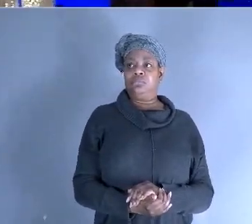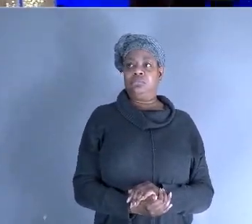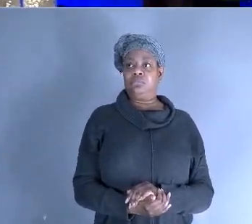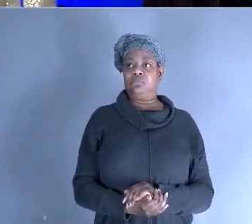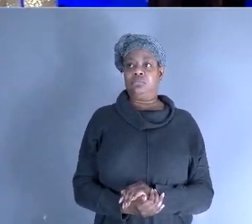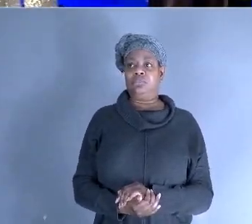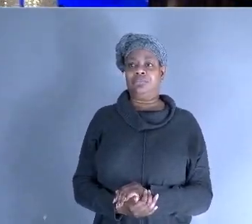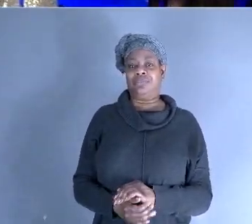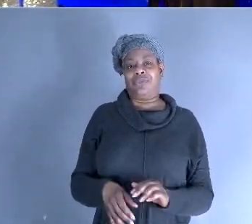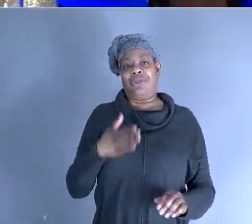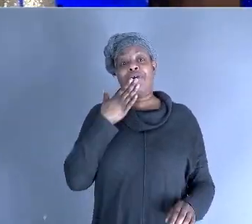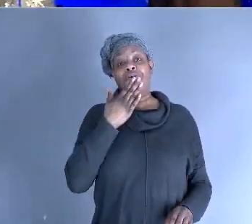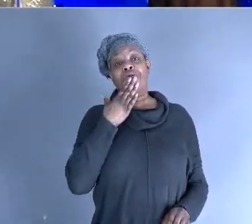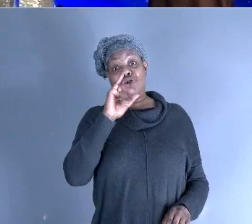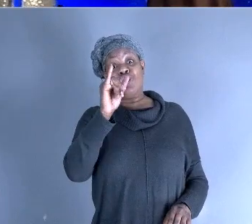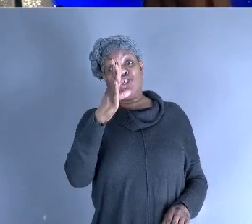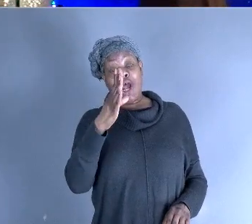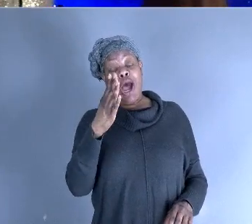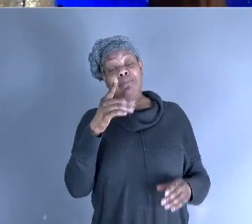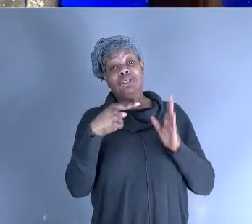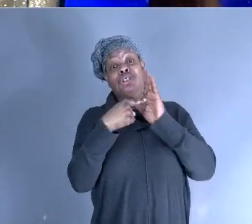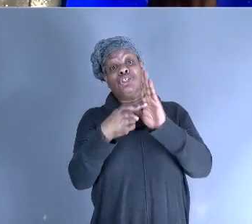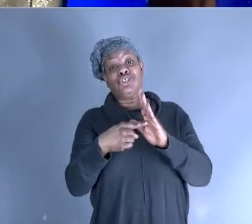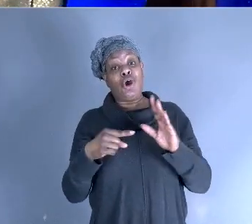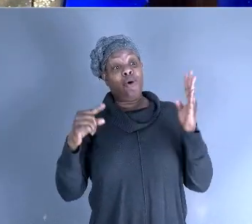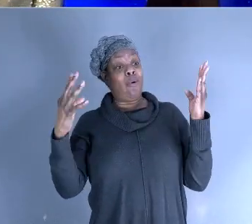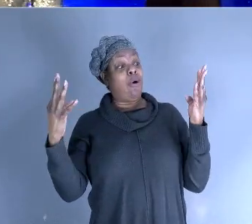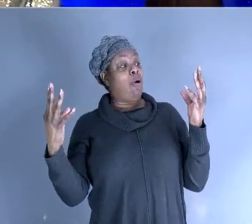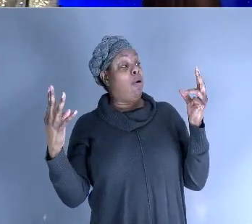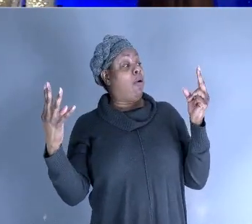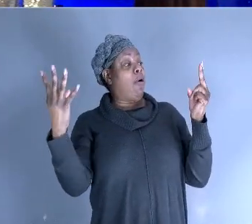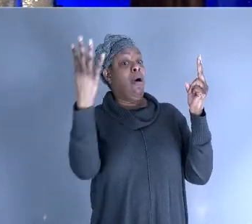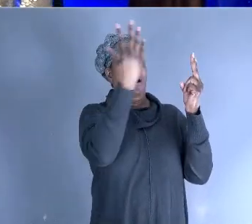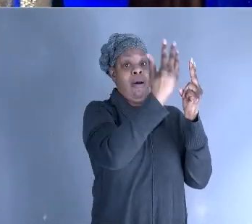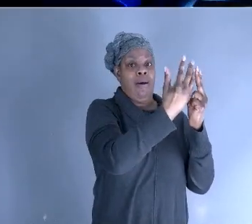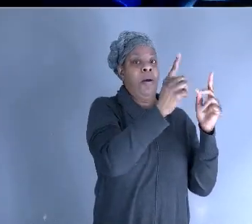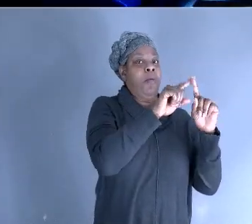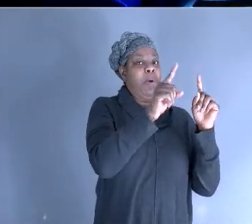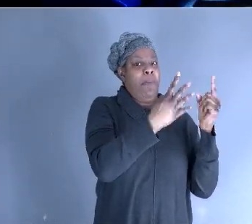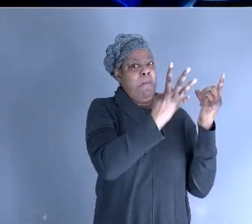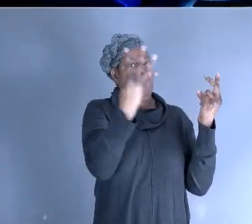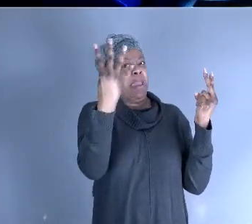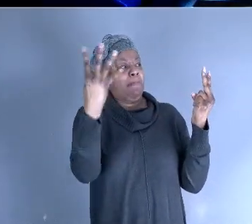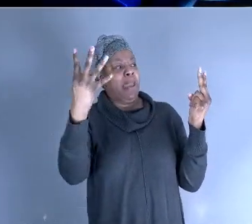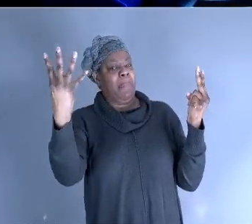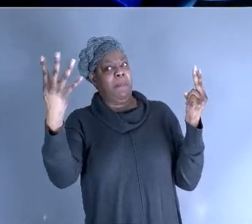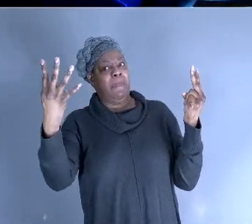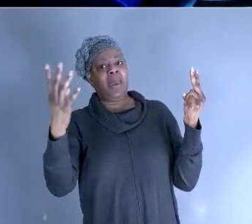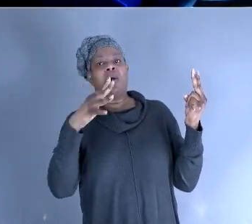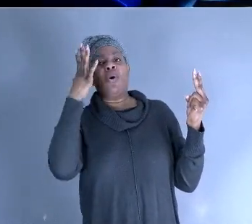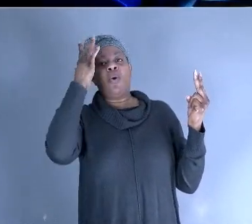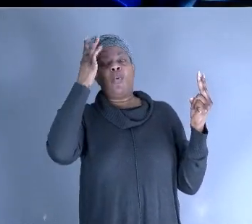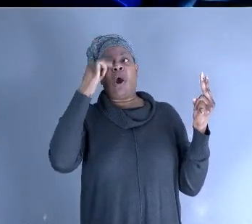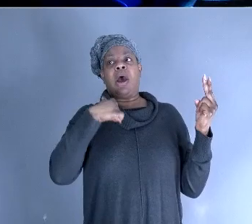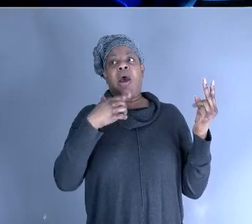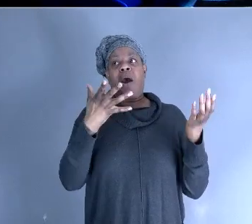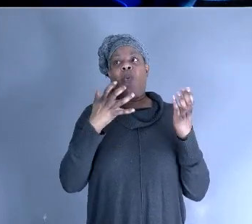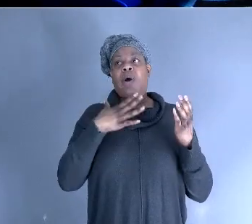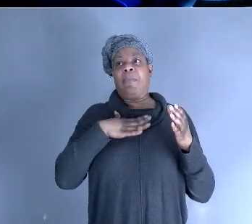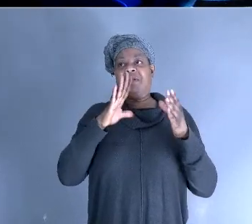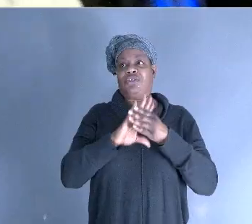you see it looks like the minority has the numbers but in reality